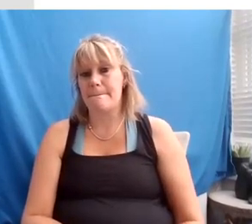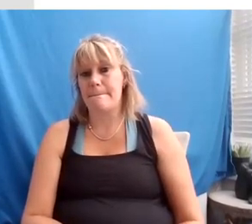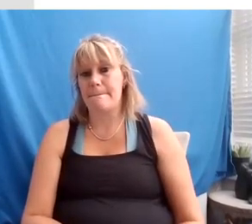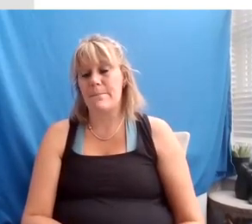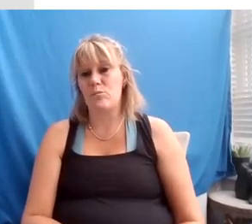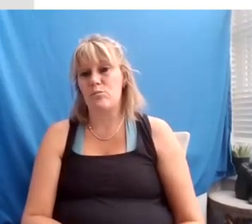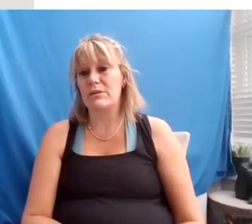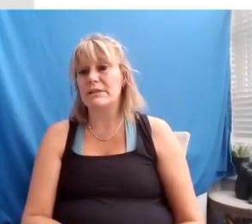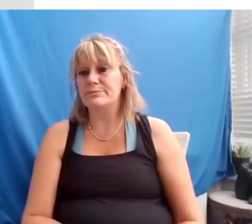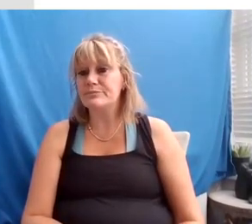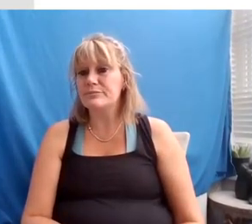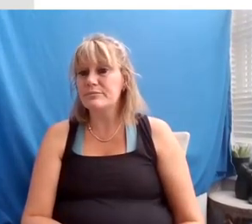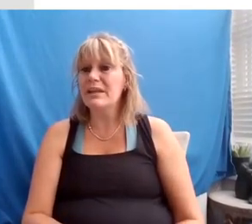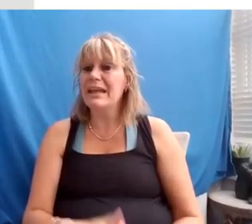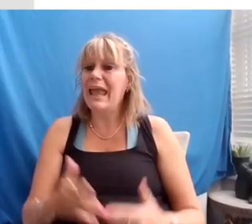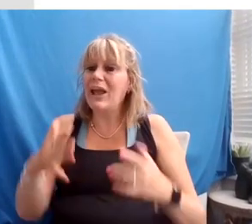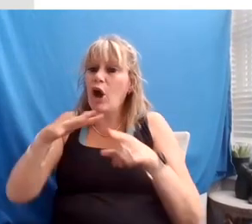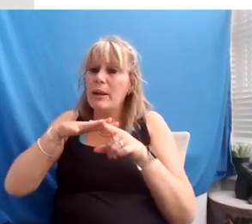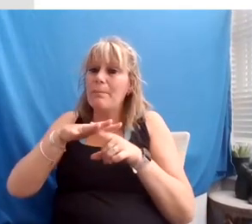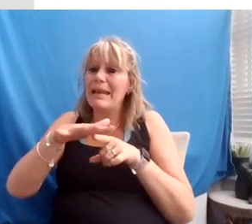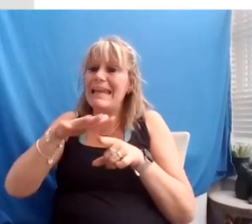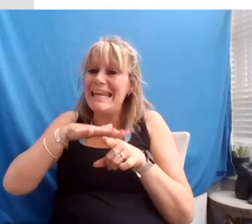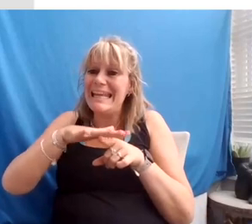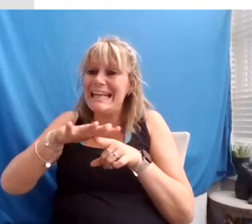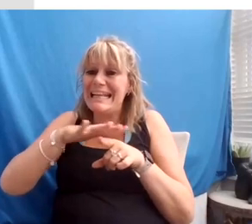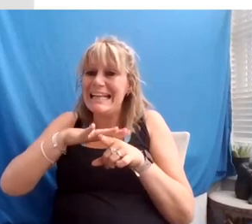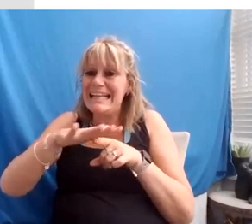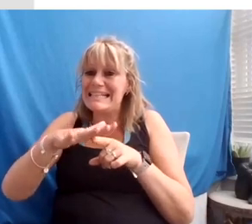Yeah, it sort of bleeds into the cotton.